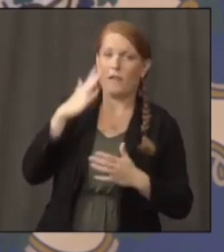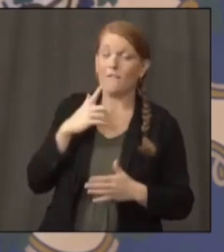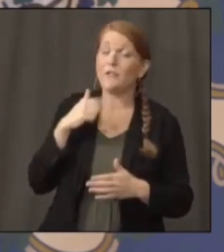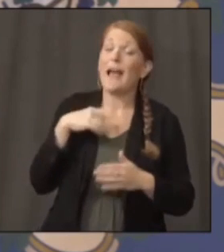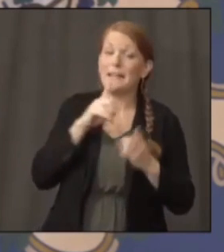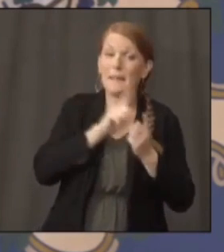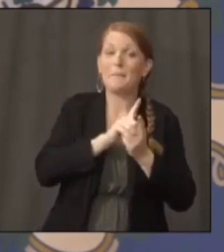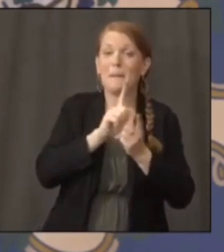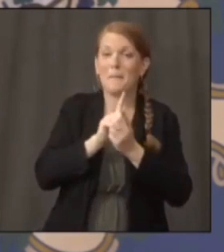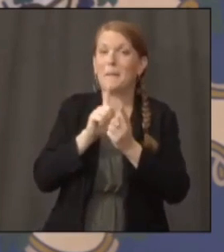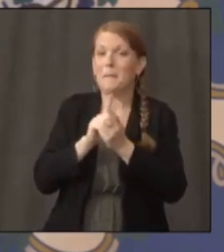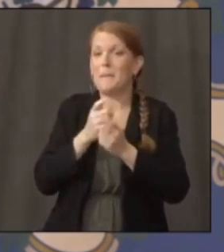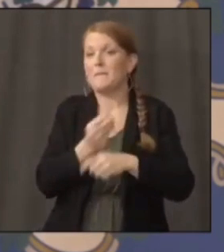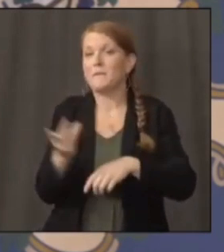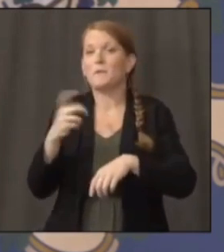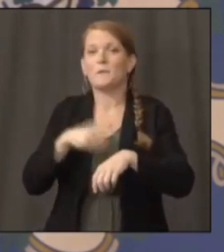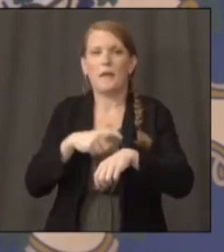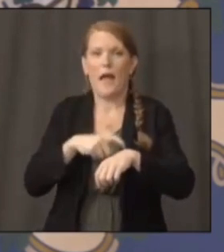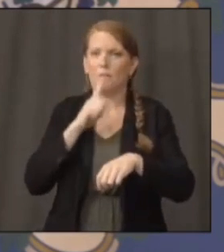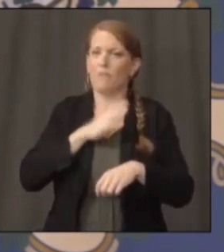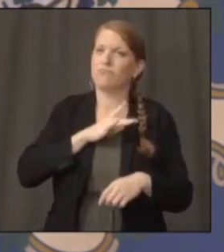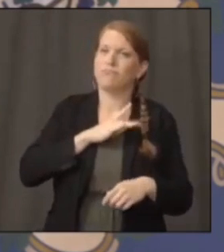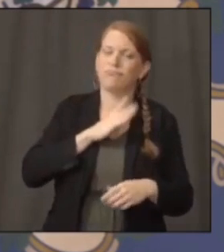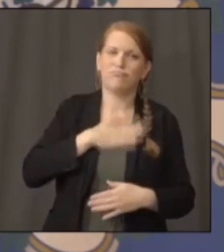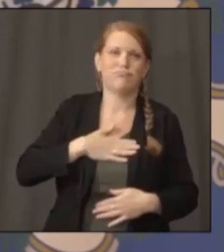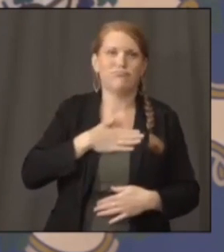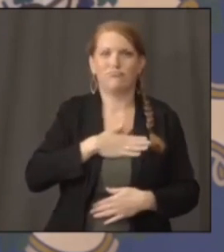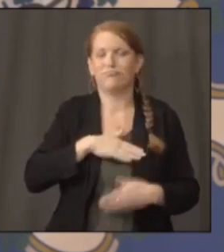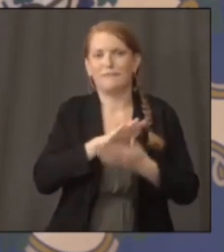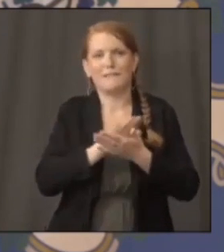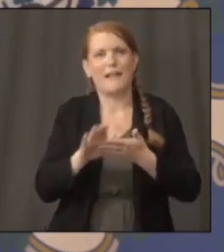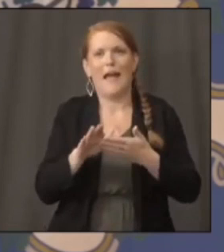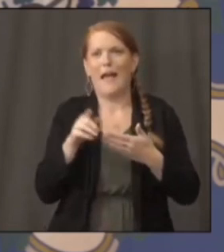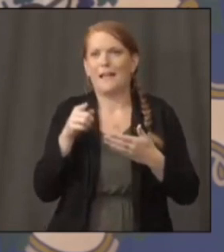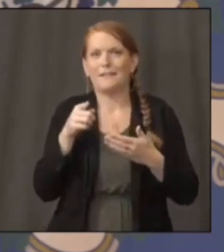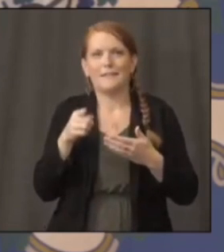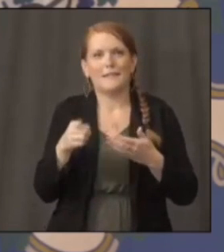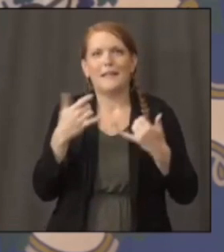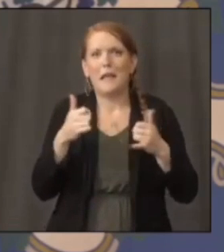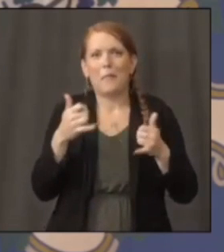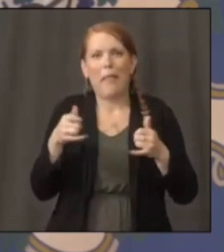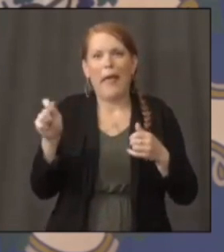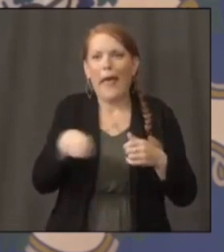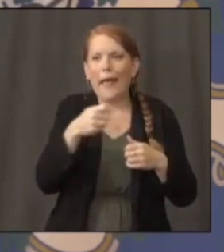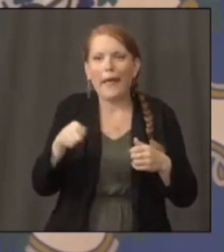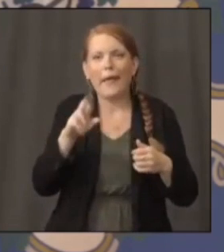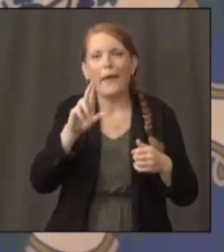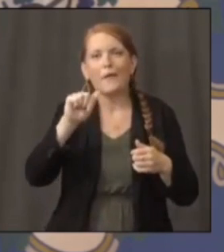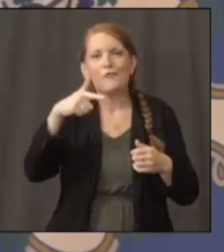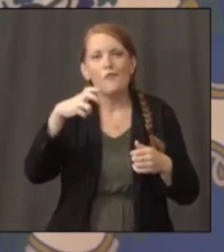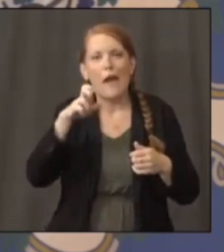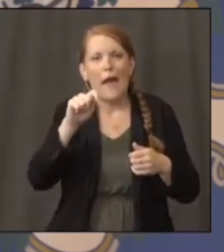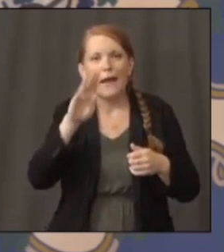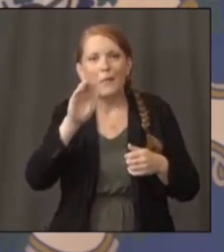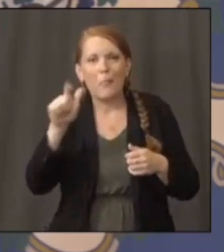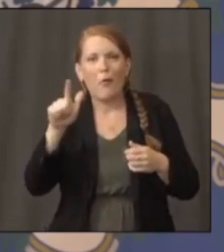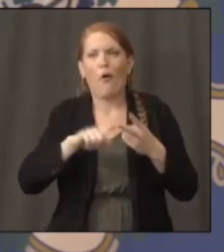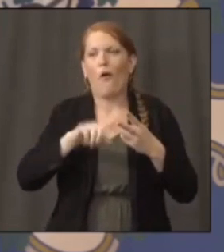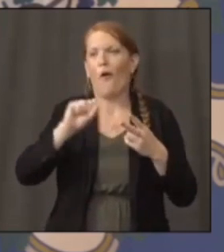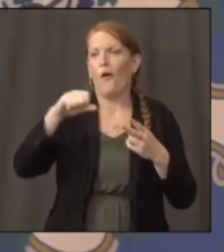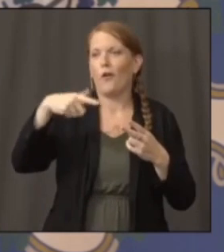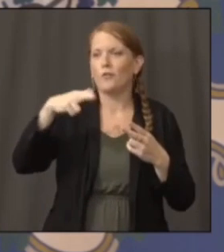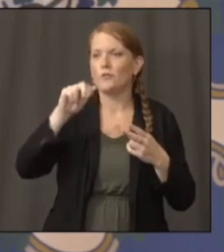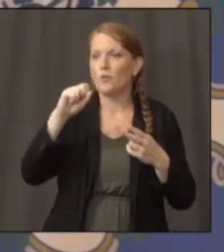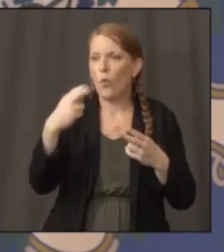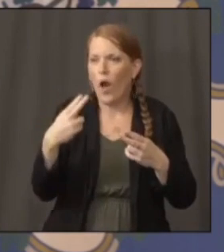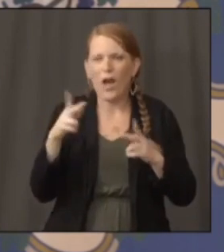was playing squash and racket sports with all the same intensity. He used to, pitch a baseball. And